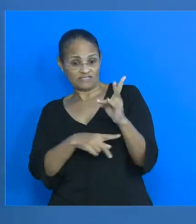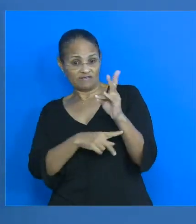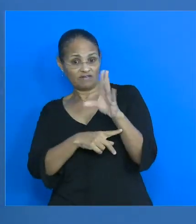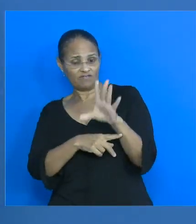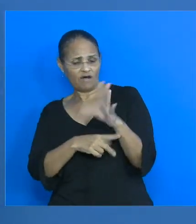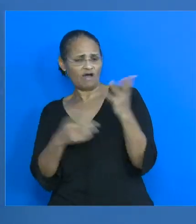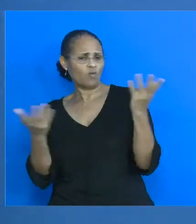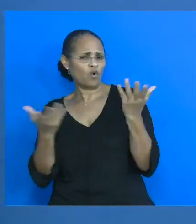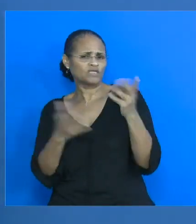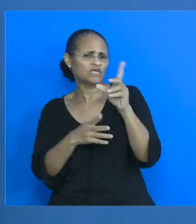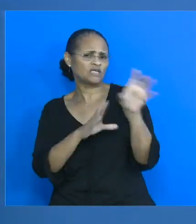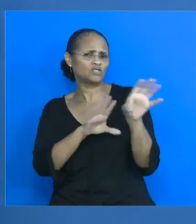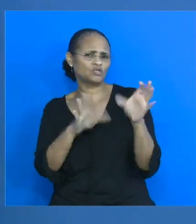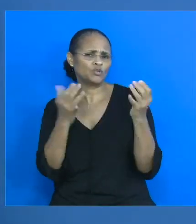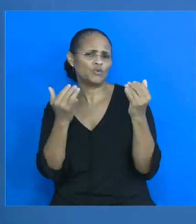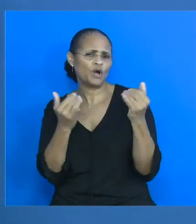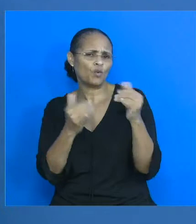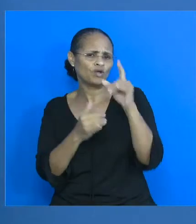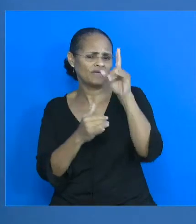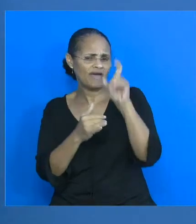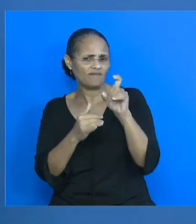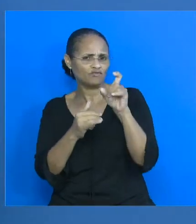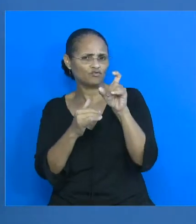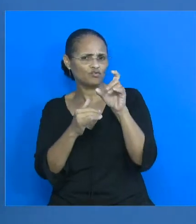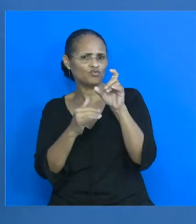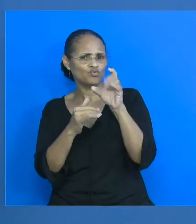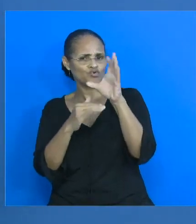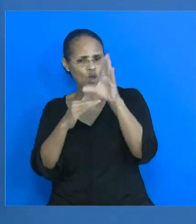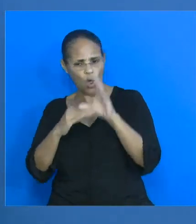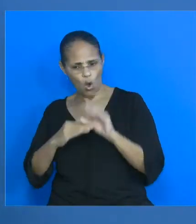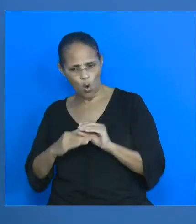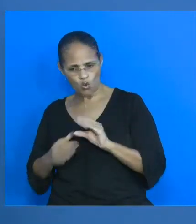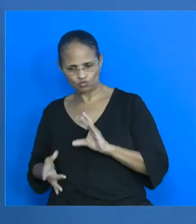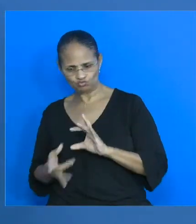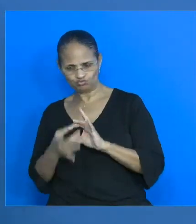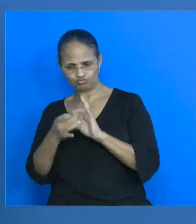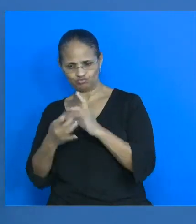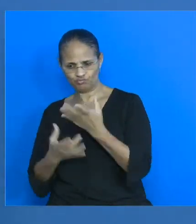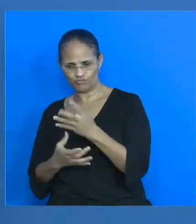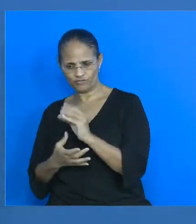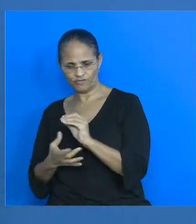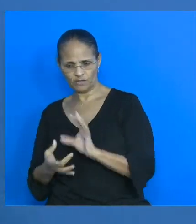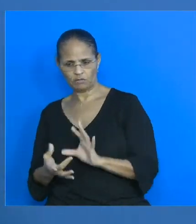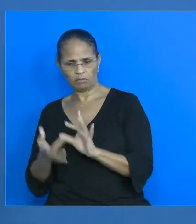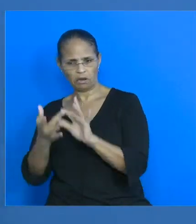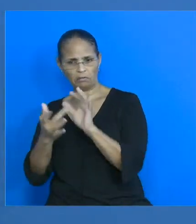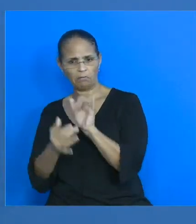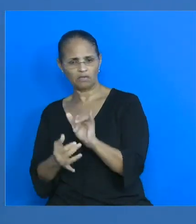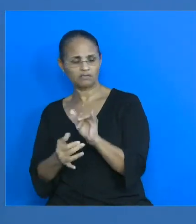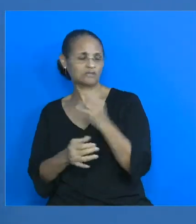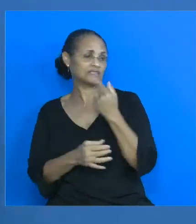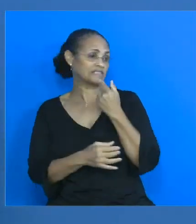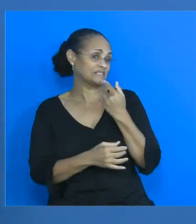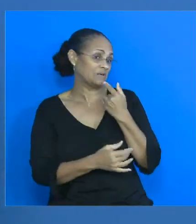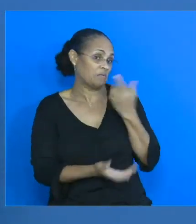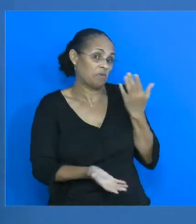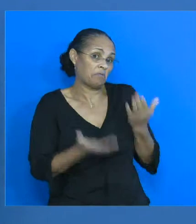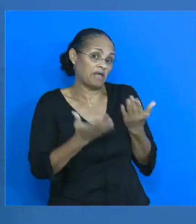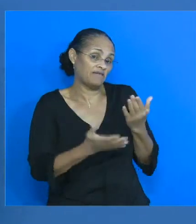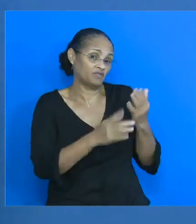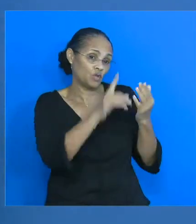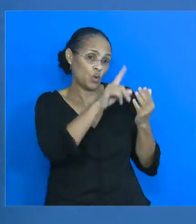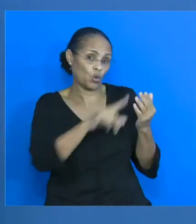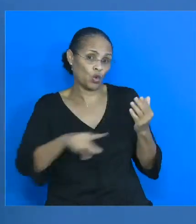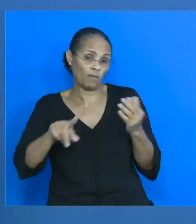be? Would that still be confirmed for them, or would they have to reconnect back with whoever? I would they would probably have to go back to